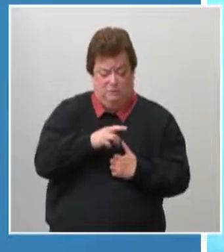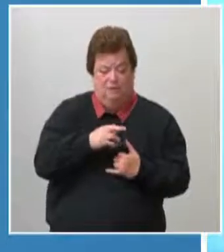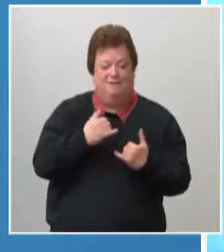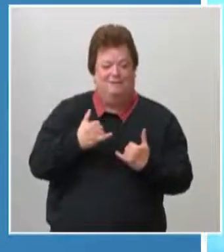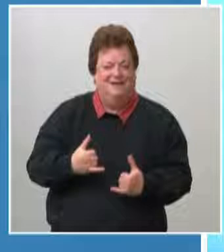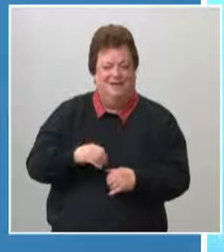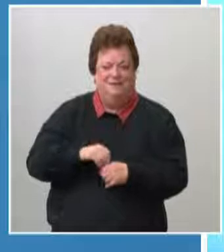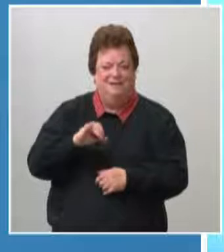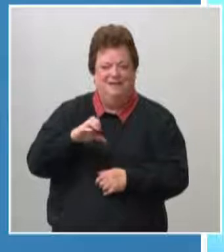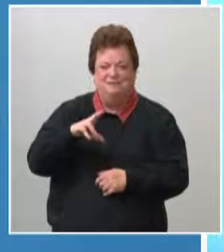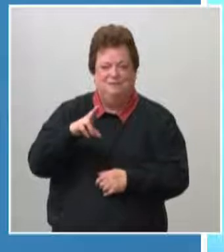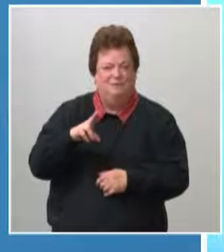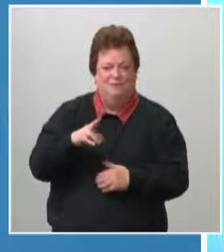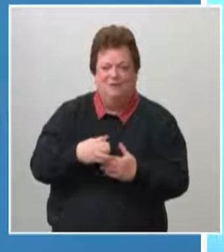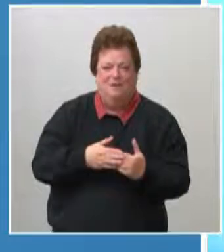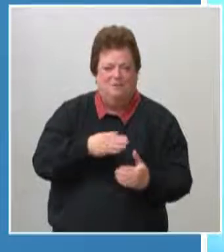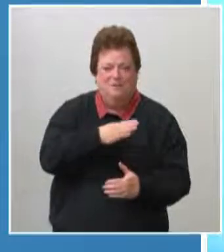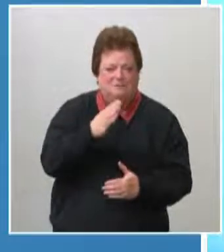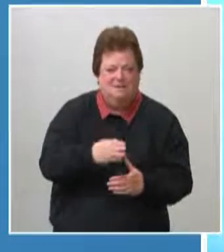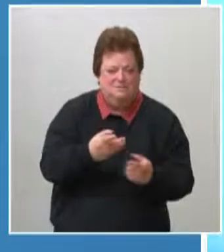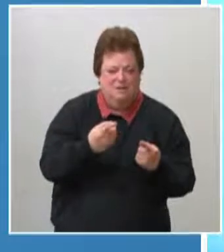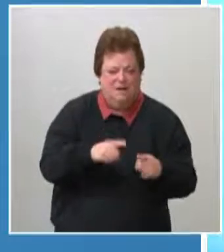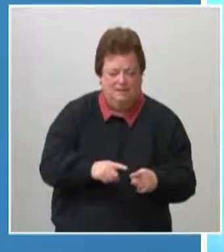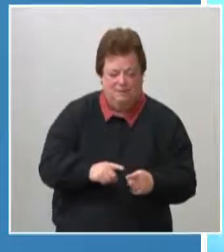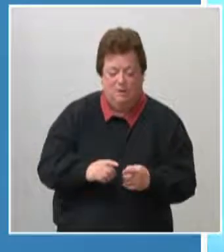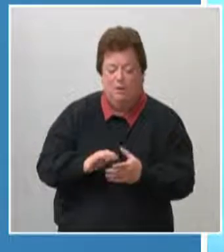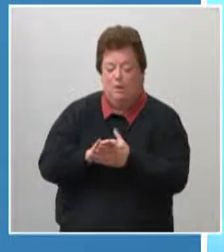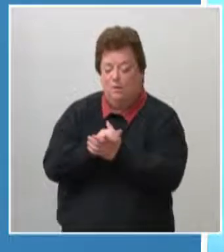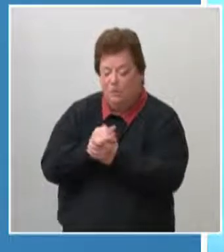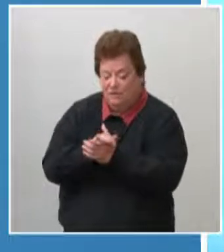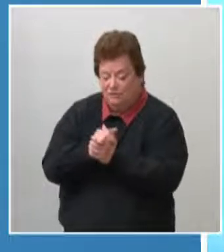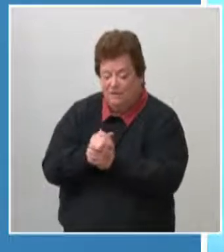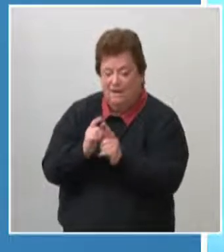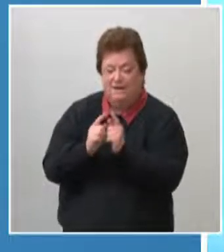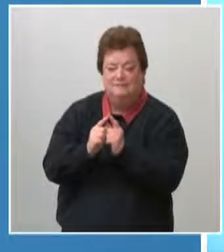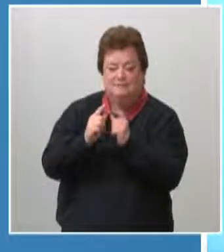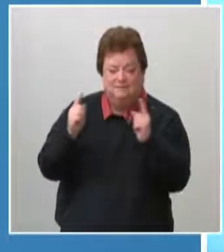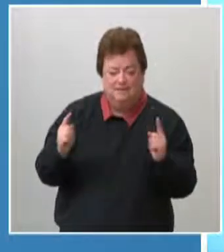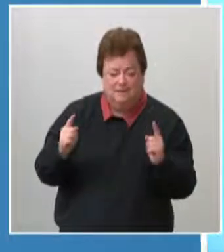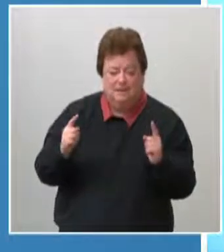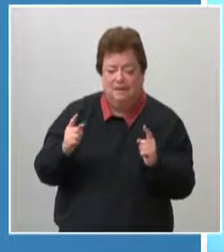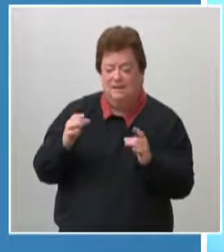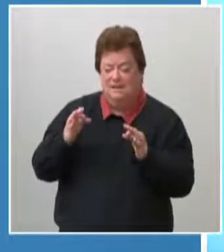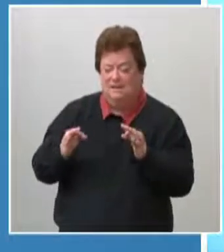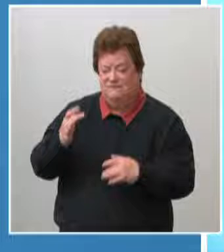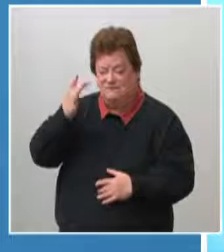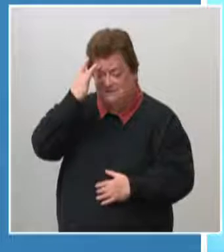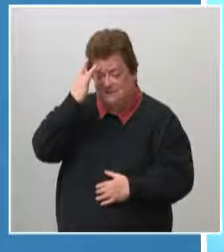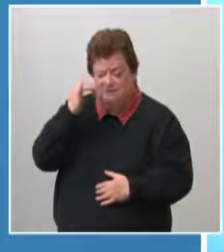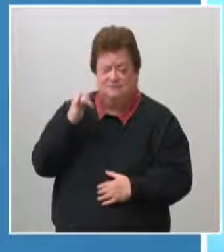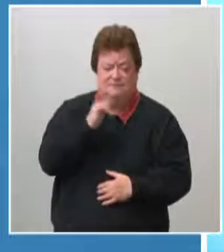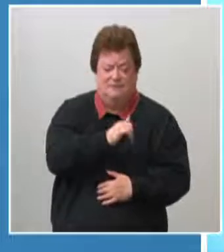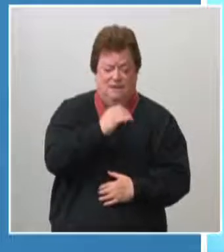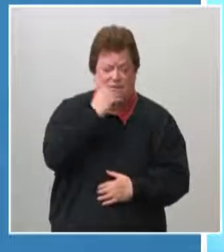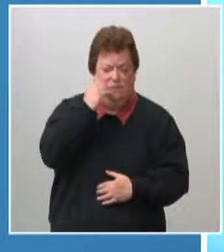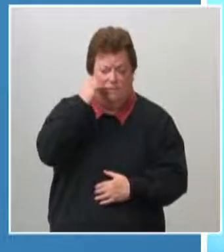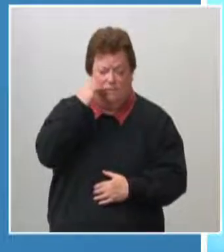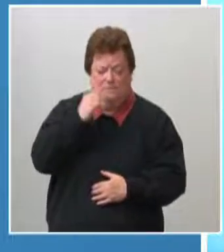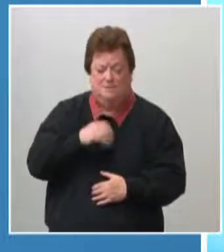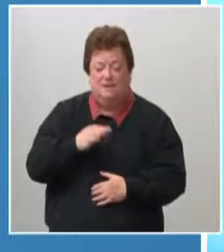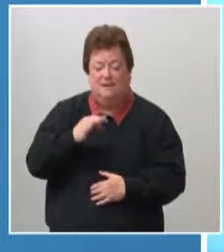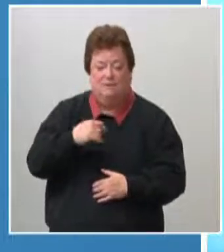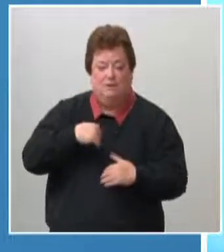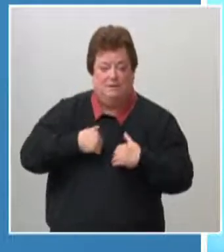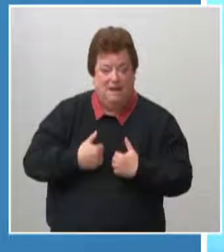unit. Wash your hands, social distance, and stay home when you're sick. If you're tired of hearing